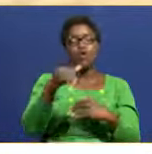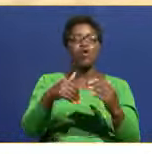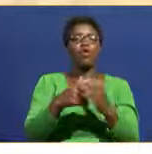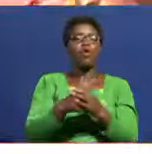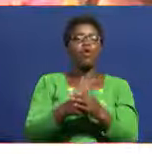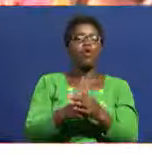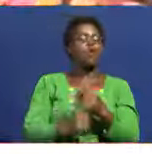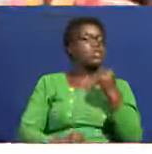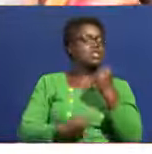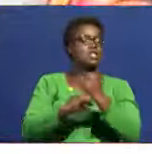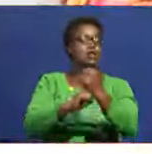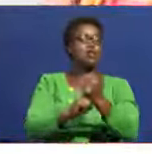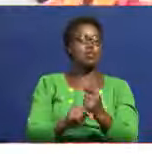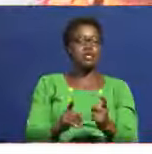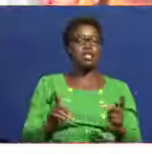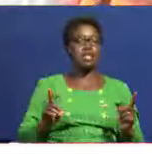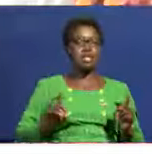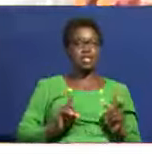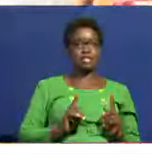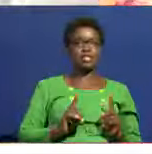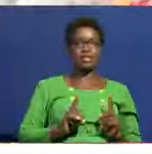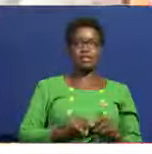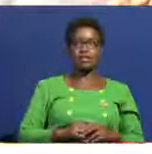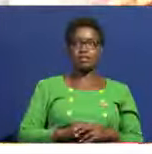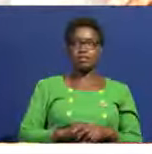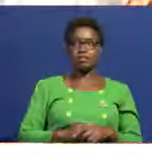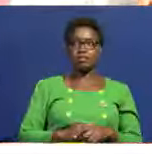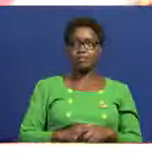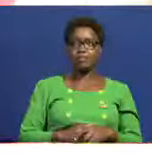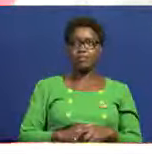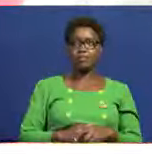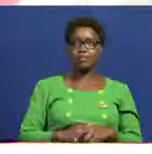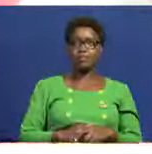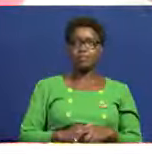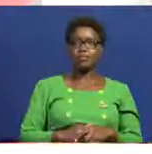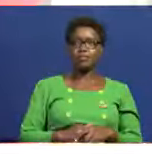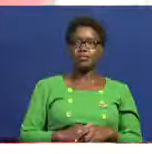walishirikiana na sisi. Timothy Kipnosu for Prime Edition.